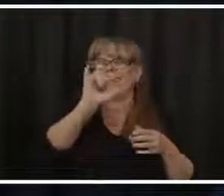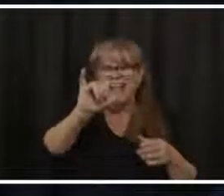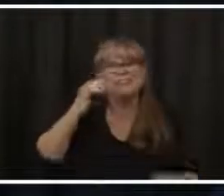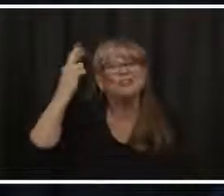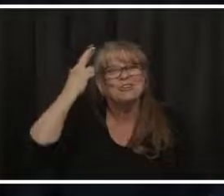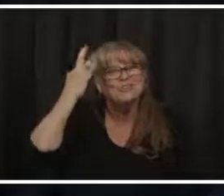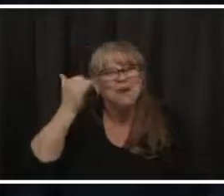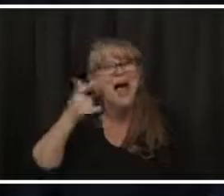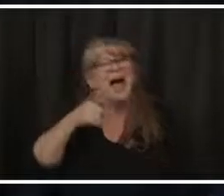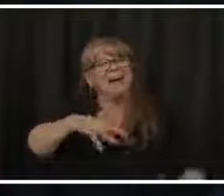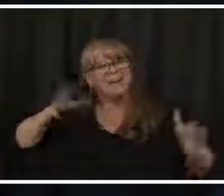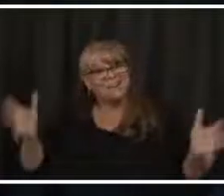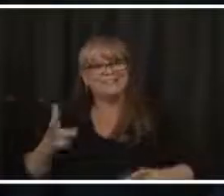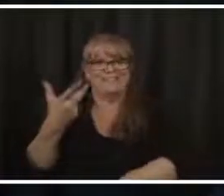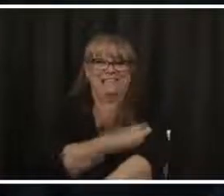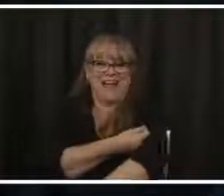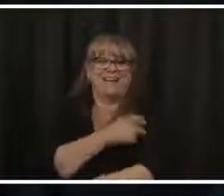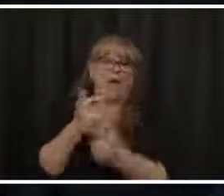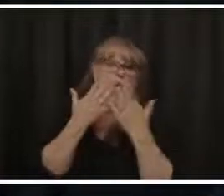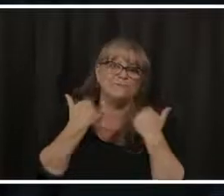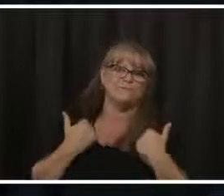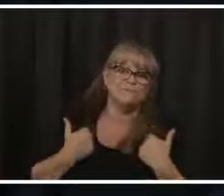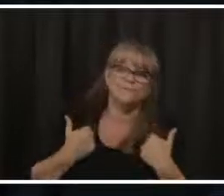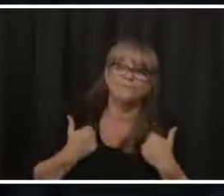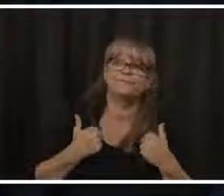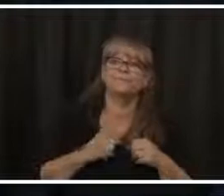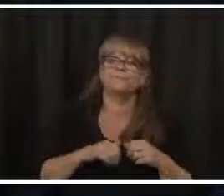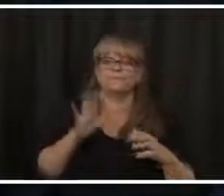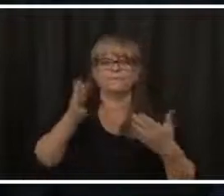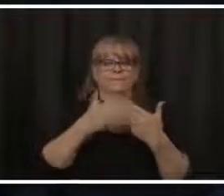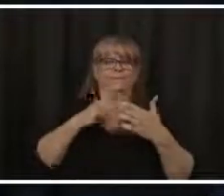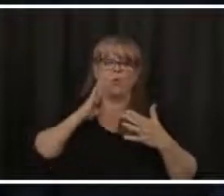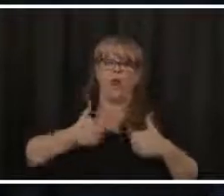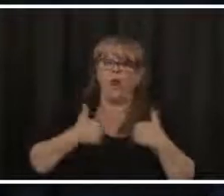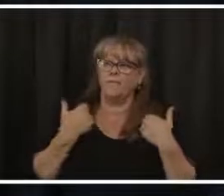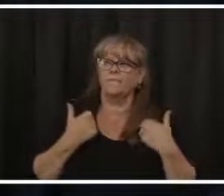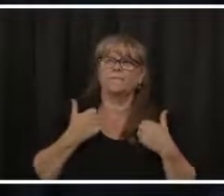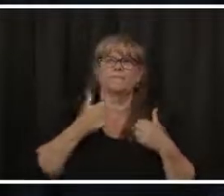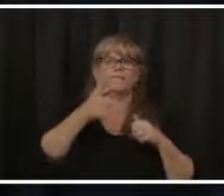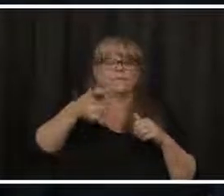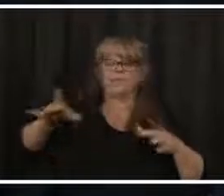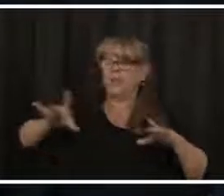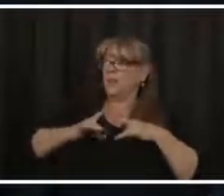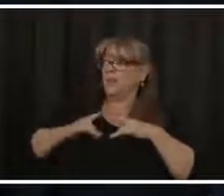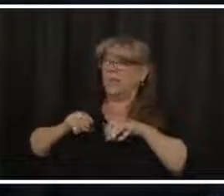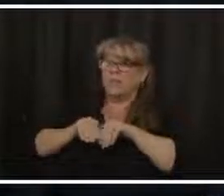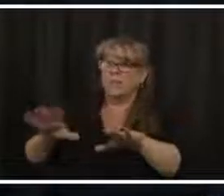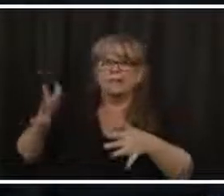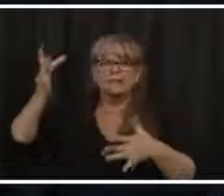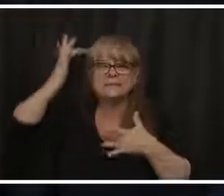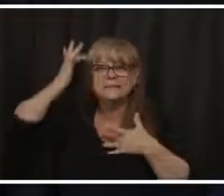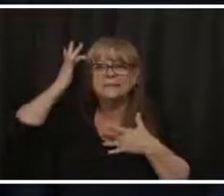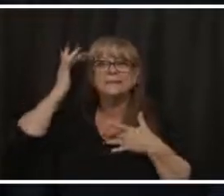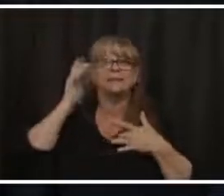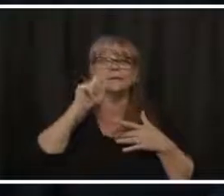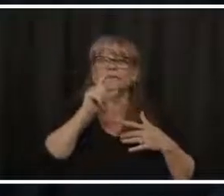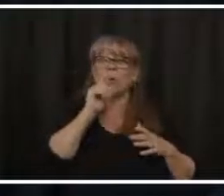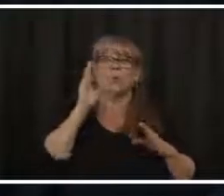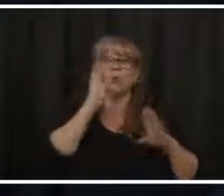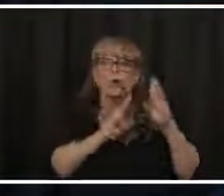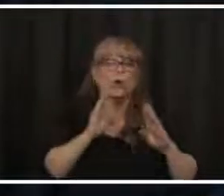biggest reason is to protect your life, to avoid getting this deadly virus. But absolutely, you don't have to worry about wearing a mask